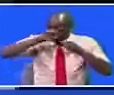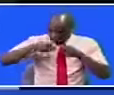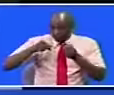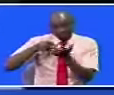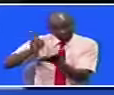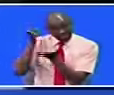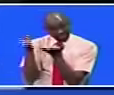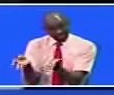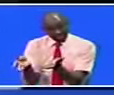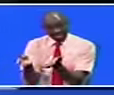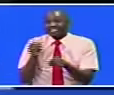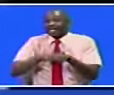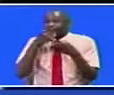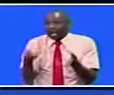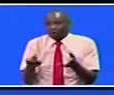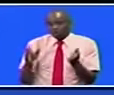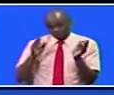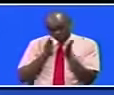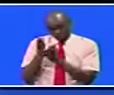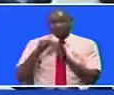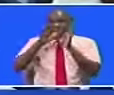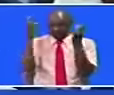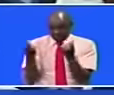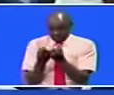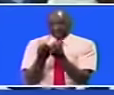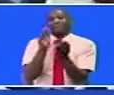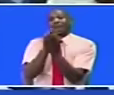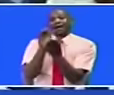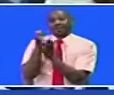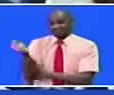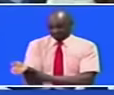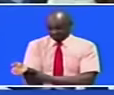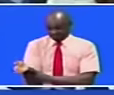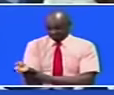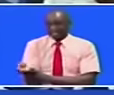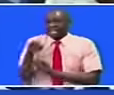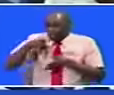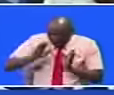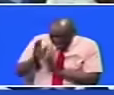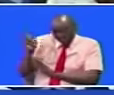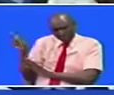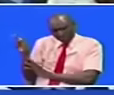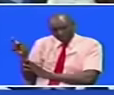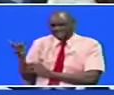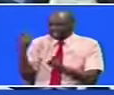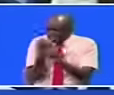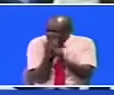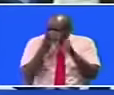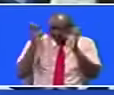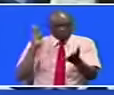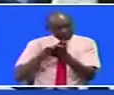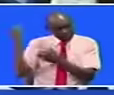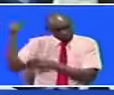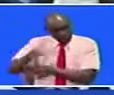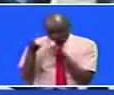shillings was made, this time through Family Bank. The network is intricate. The manner in which every witness who has